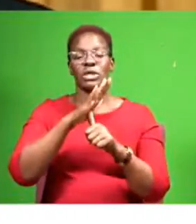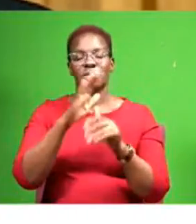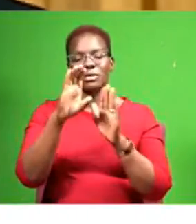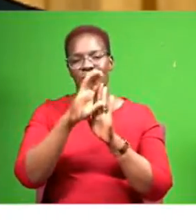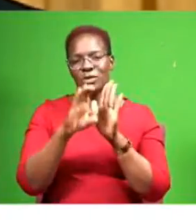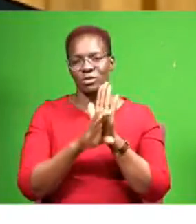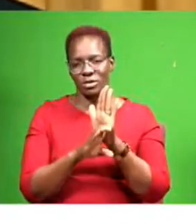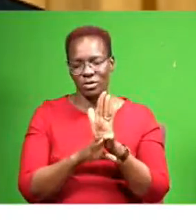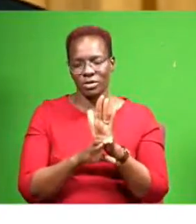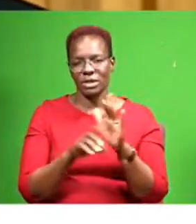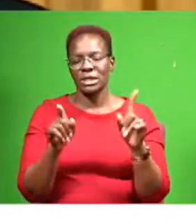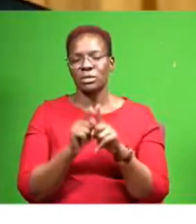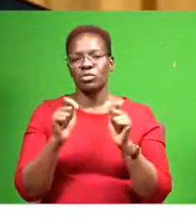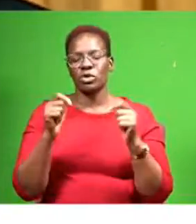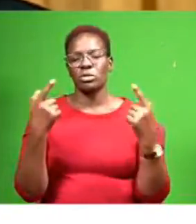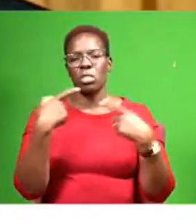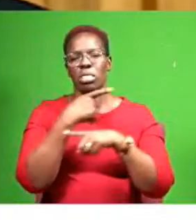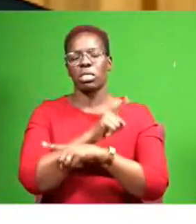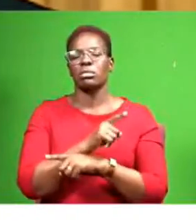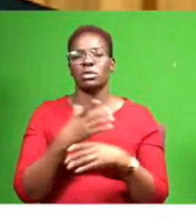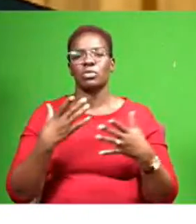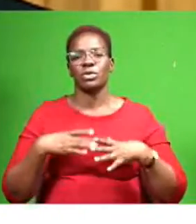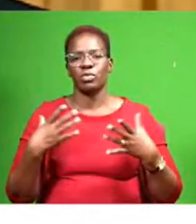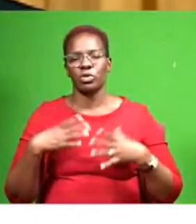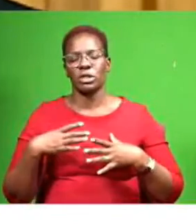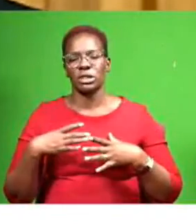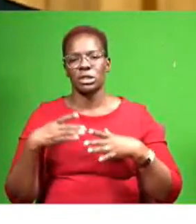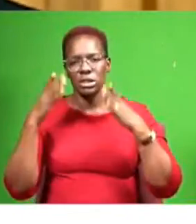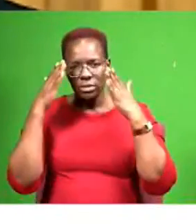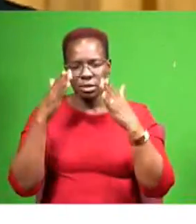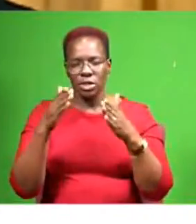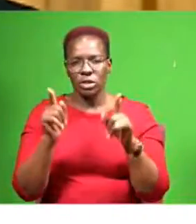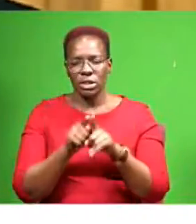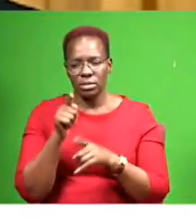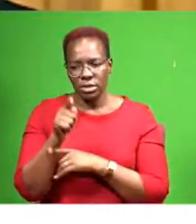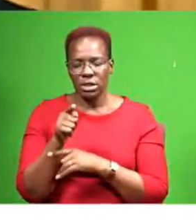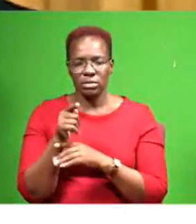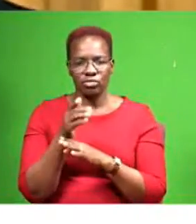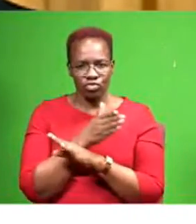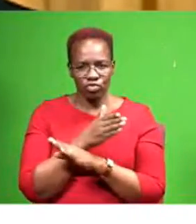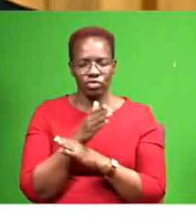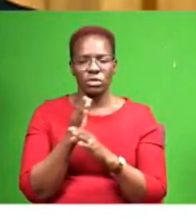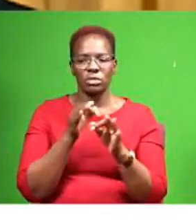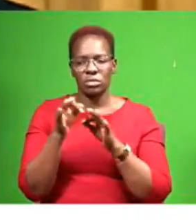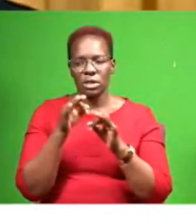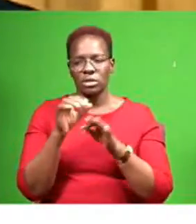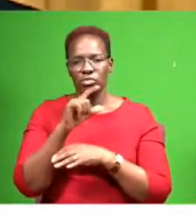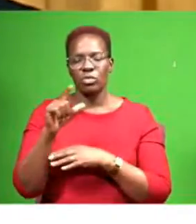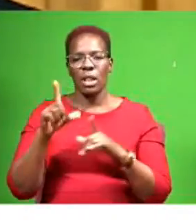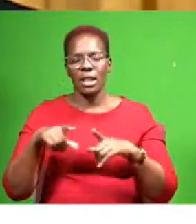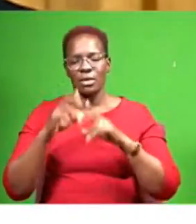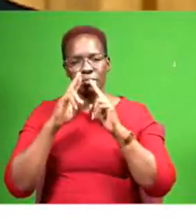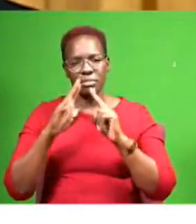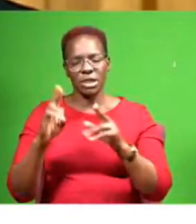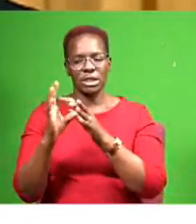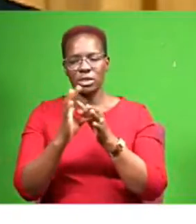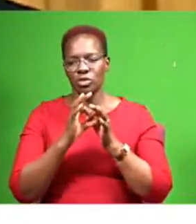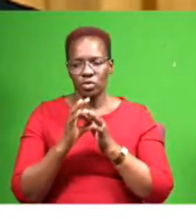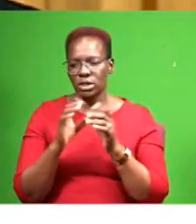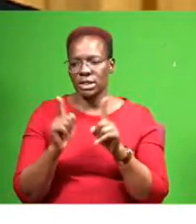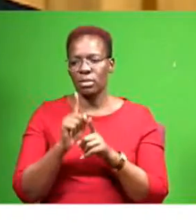Constitution and would be contrary to the people's determination as espoused in the preamble to live in peace and unity as